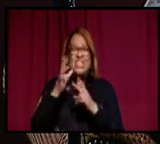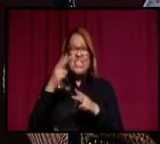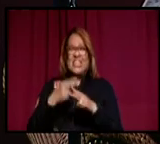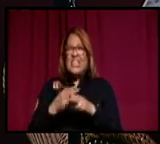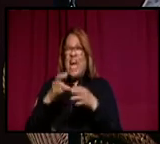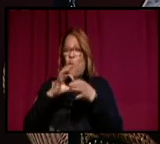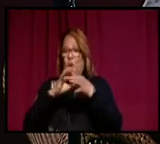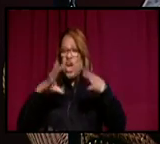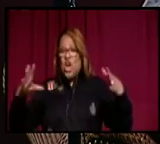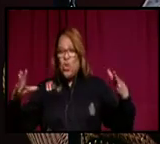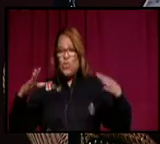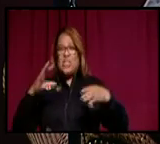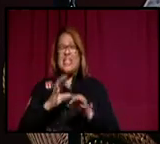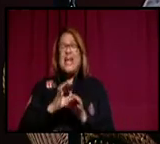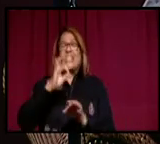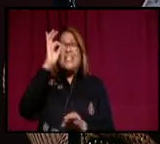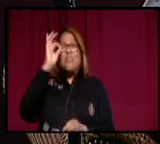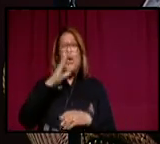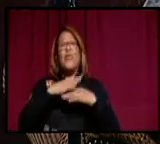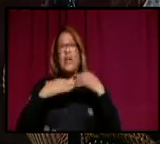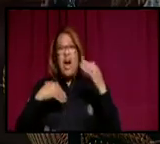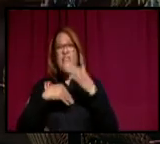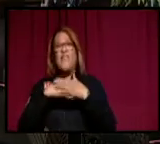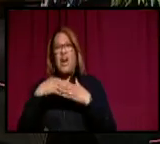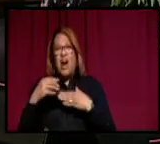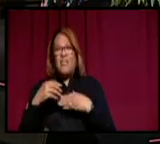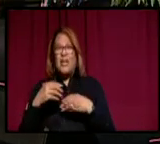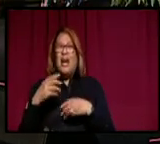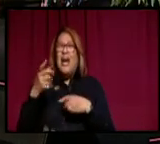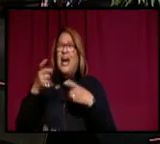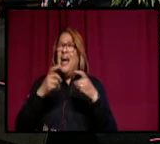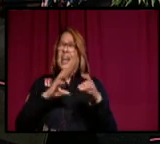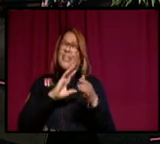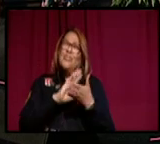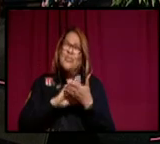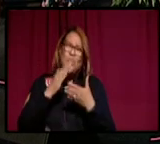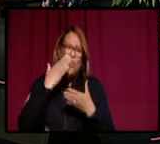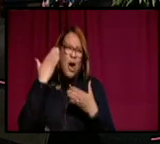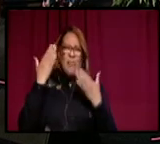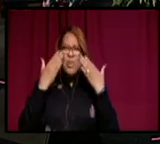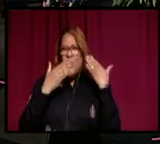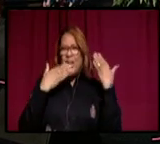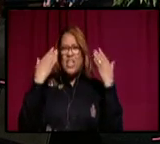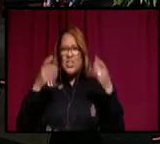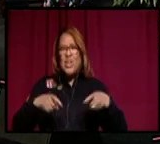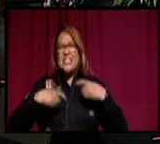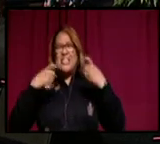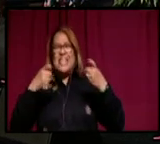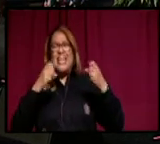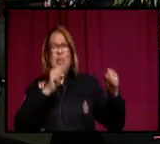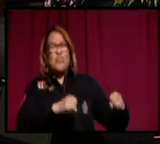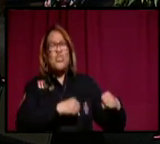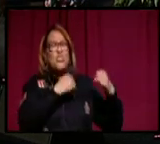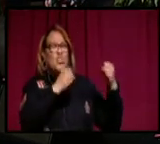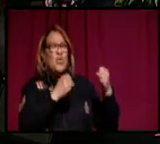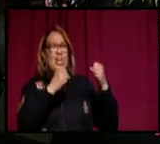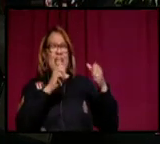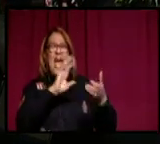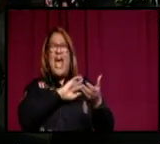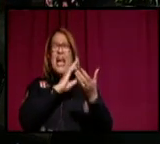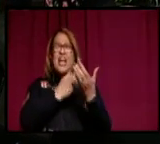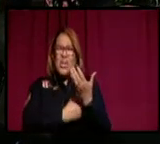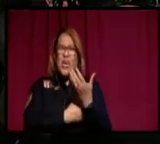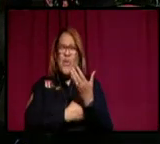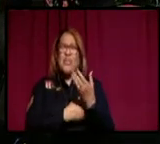of comfort. God, you see and you know. God, bottle the tears. God, give them strength. Give them courage. Give them wisdom. We bind division